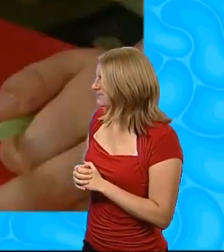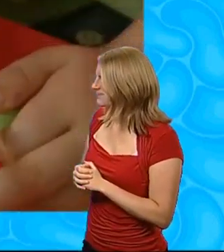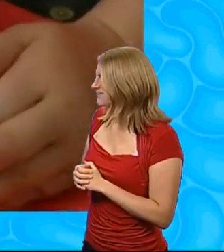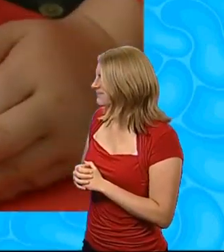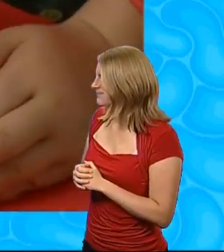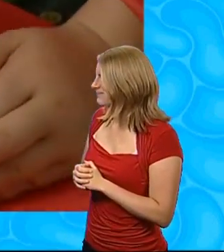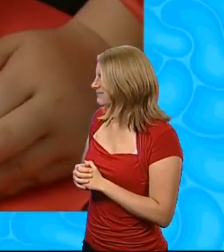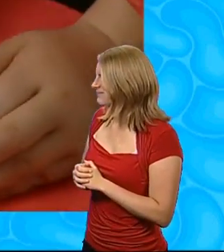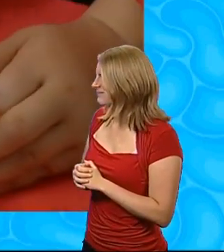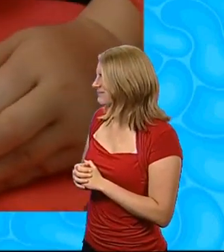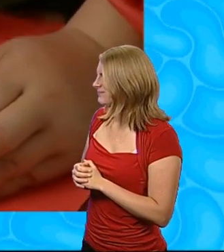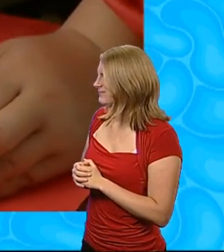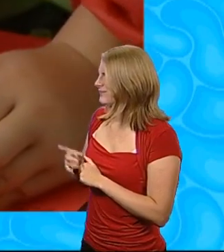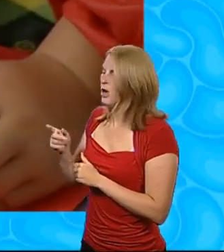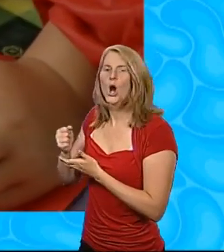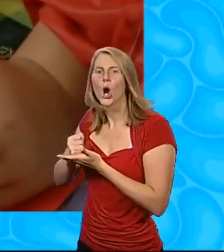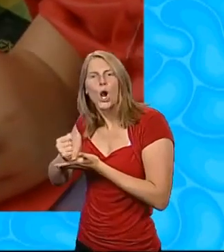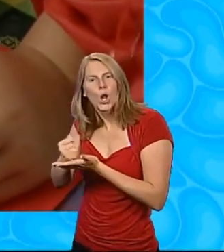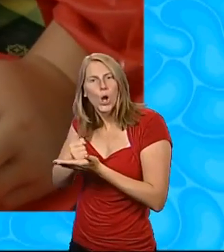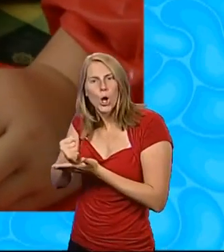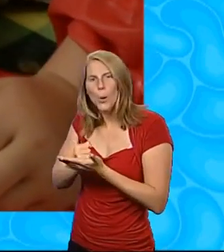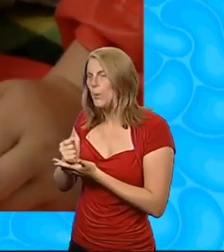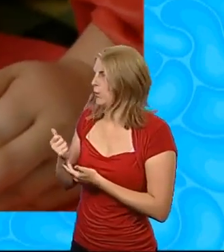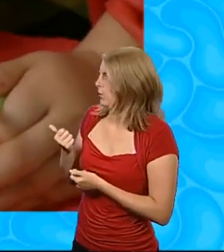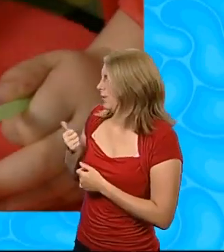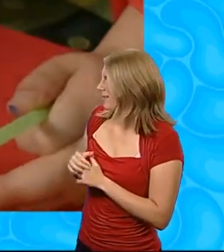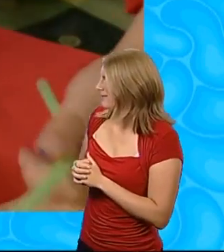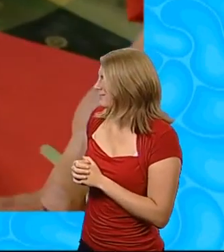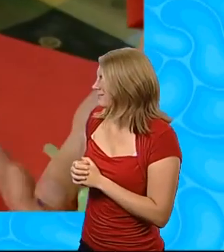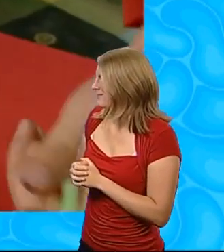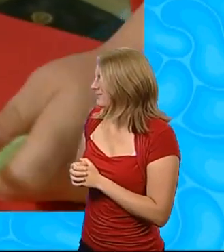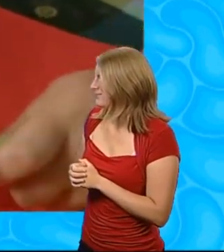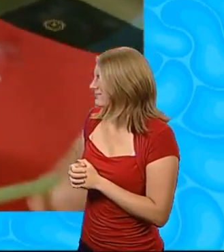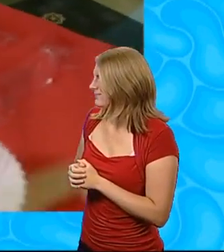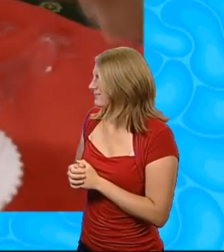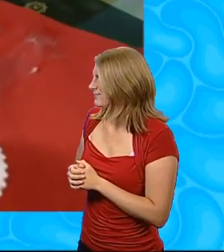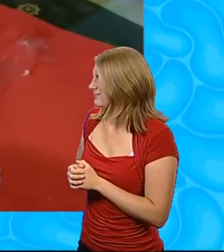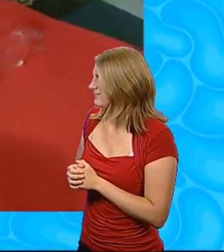Bit of glue. And a straw. Straw's going to be the stalk. Very nice.